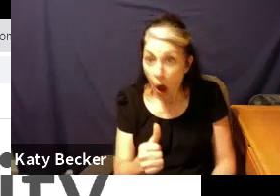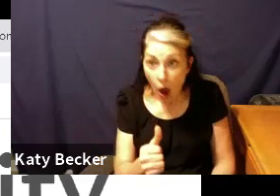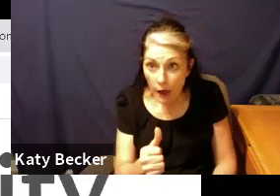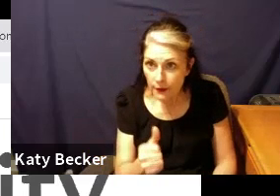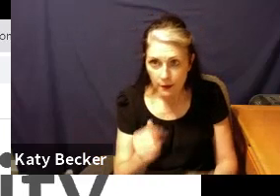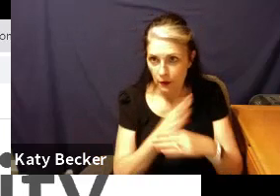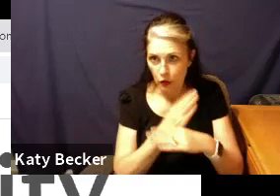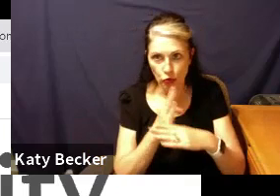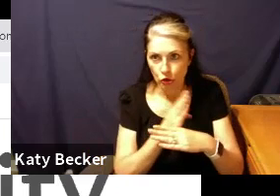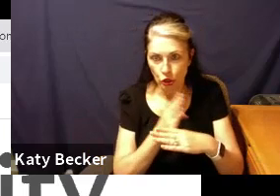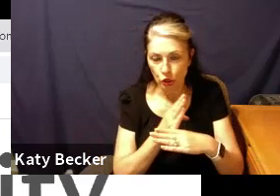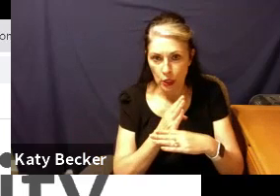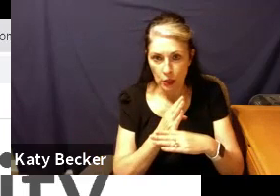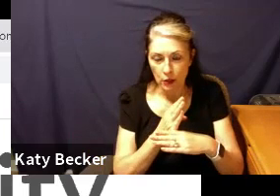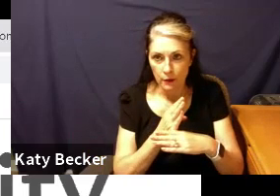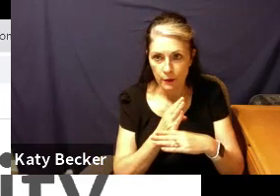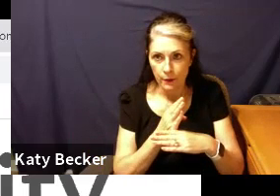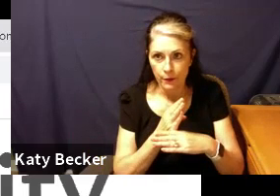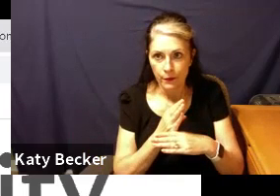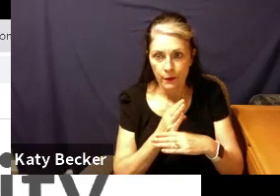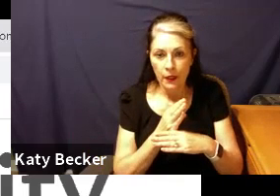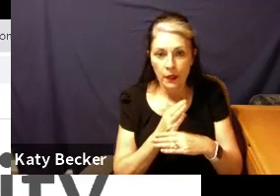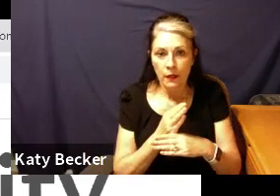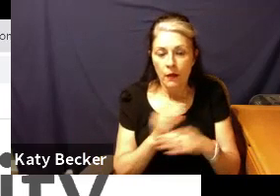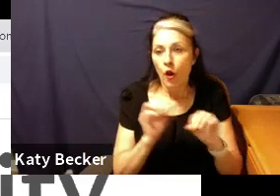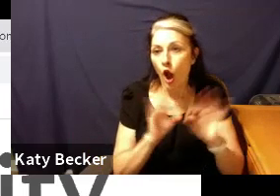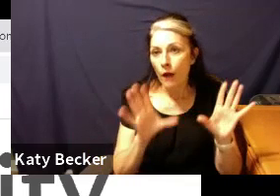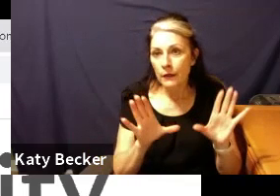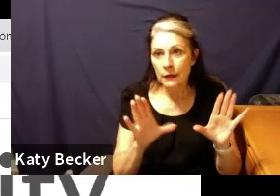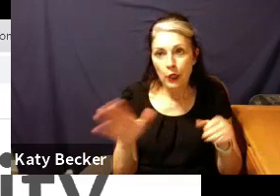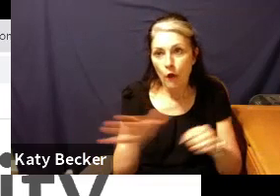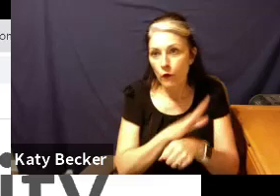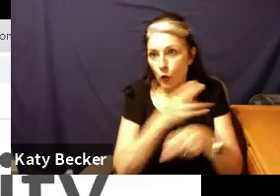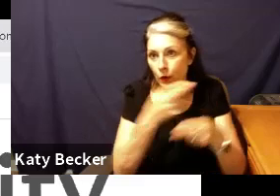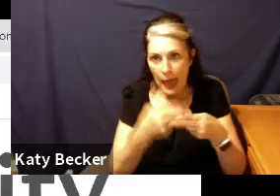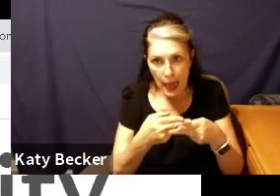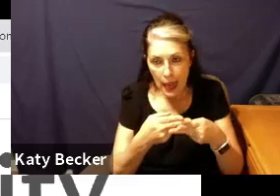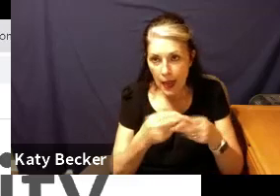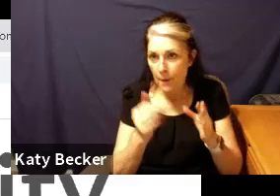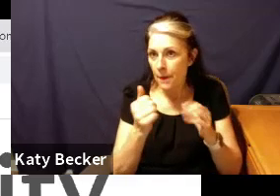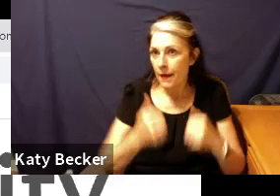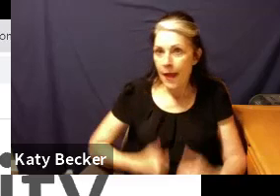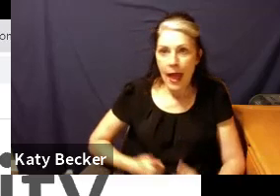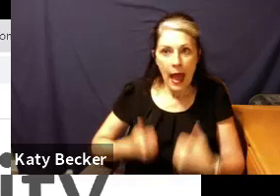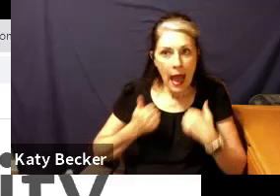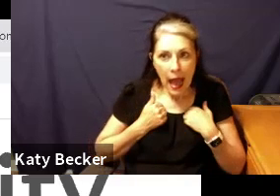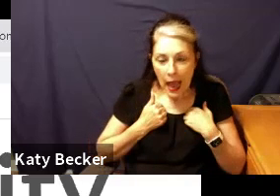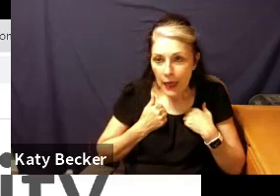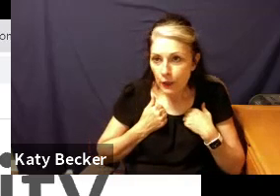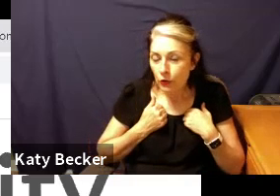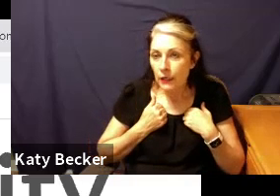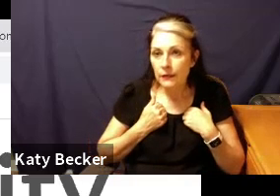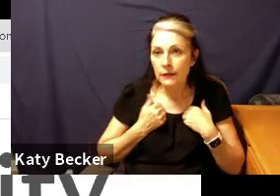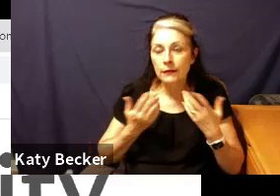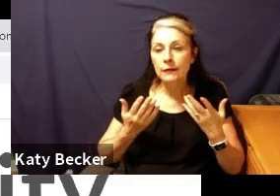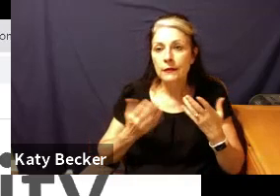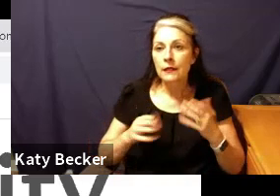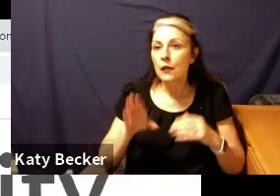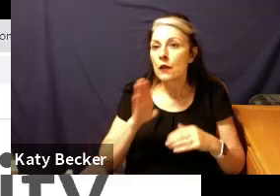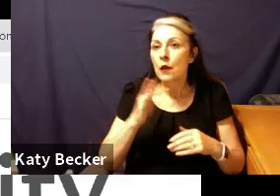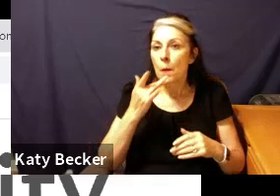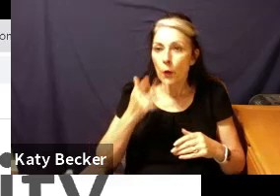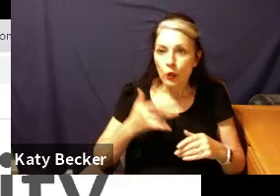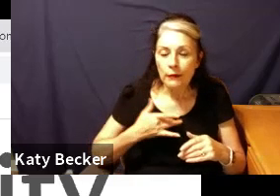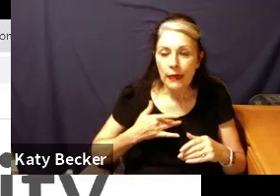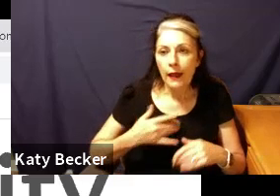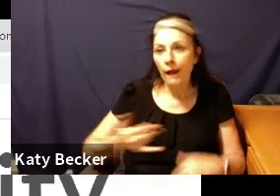sharing. Obviously, we don't want our students sharing their full name, their address, their birth dates, their telephone numbers,